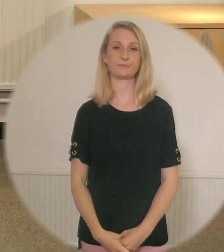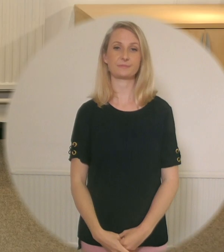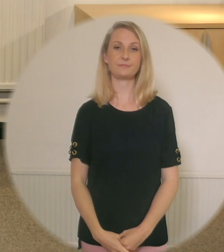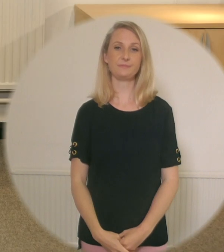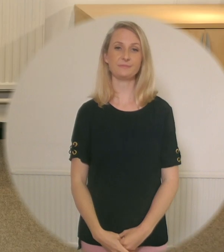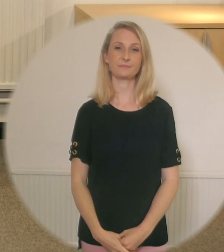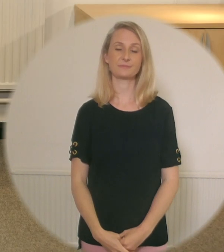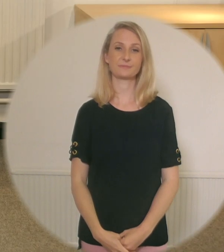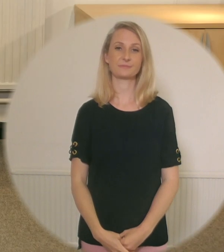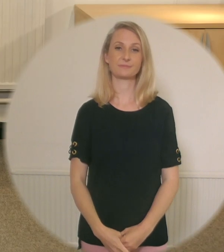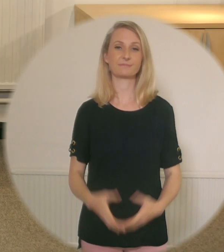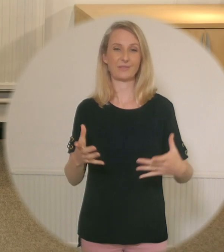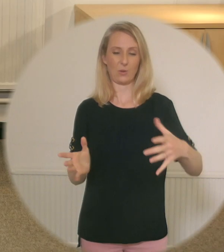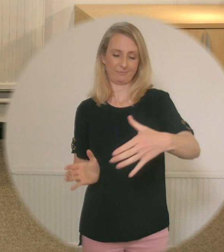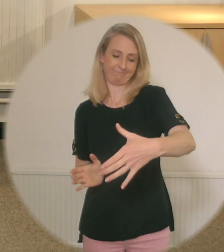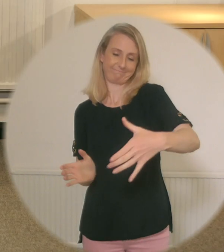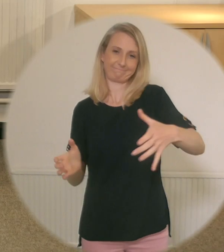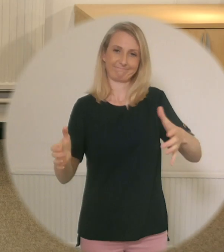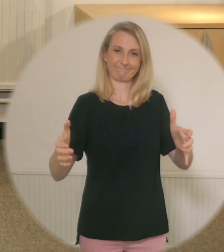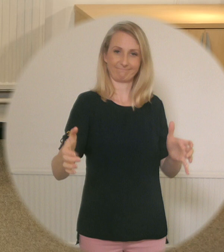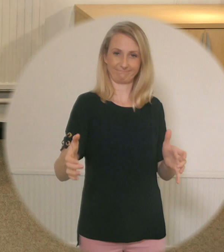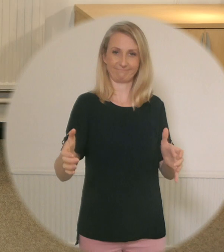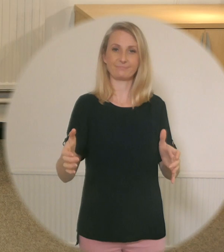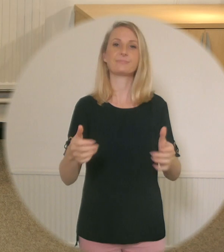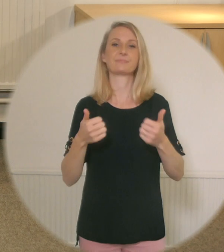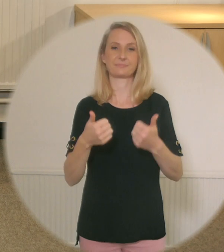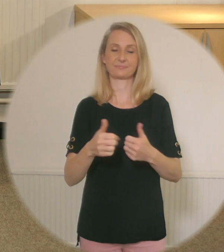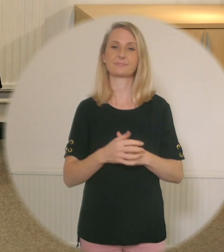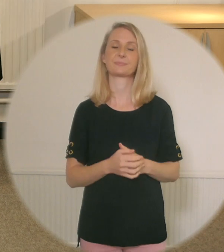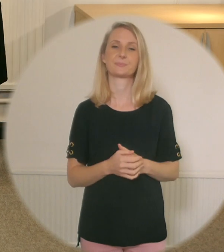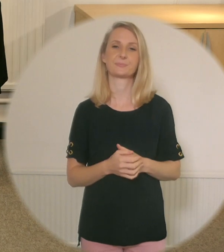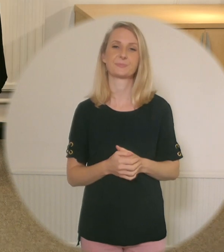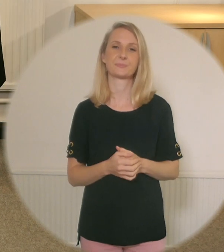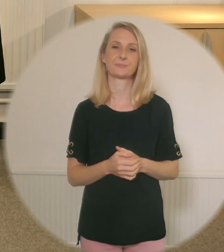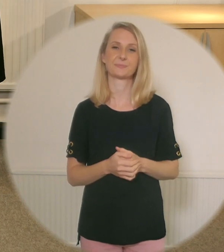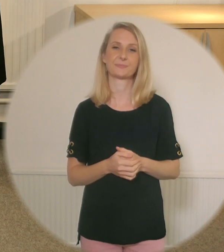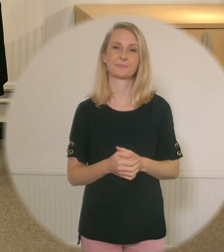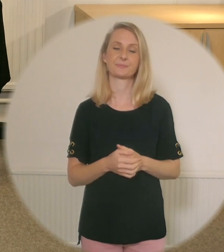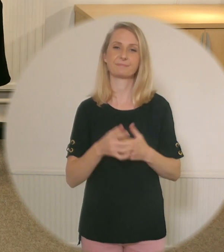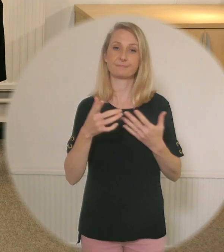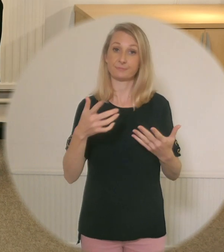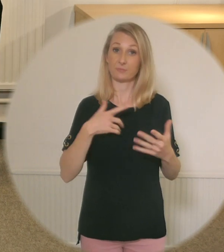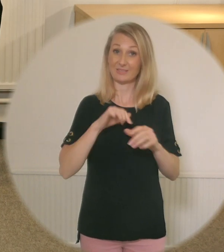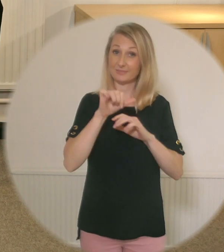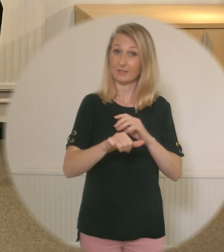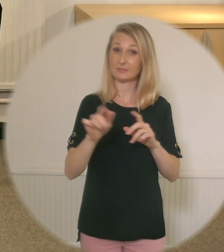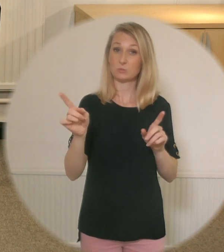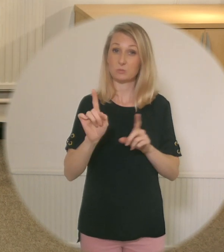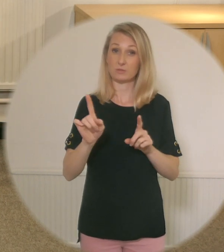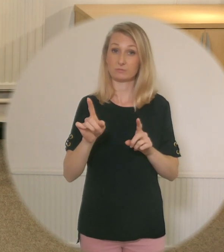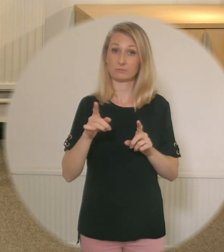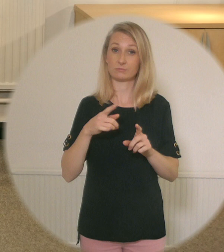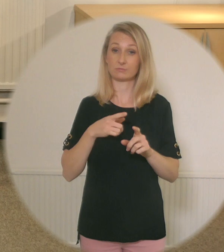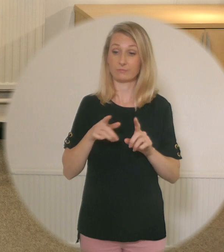Okay, I'm going to turn my chair back to face the front now. So what we're going to do is, I'm going to place my